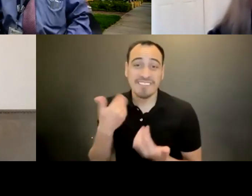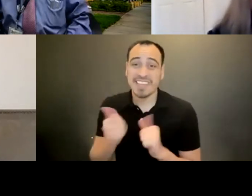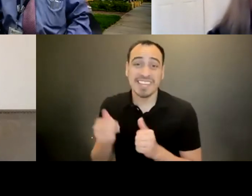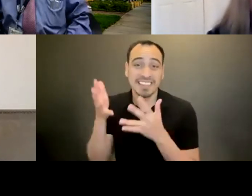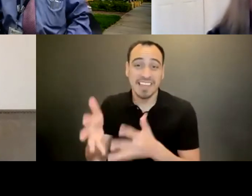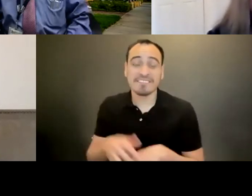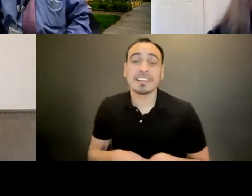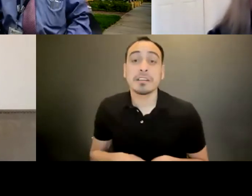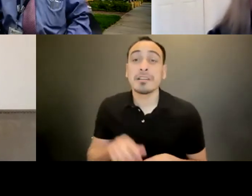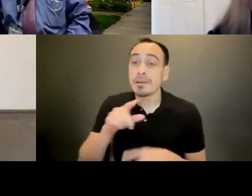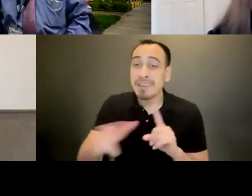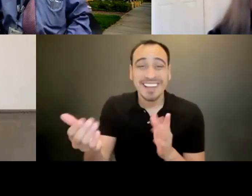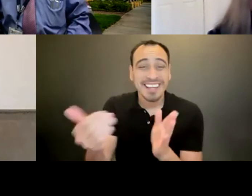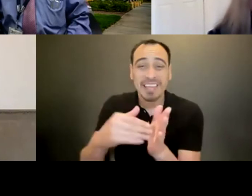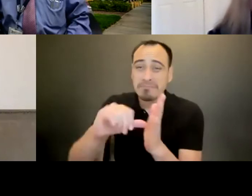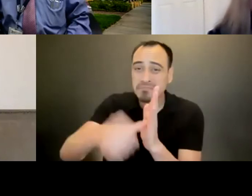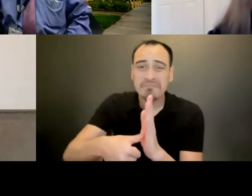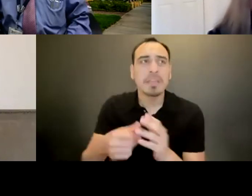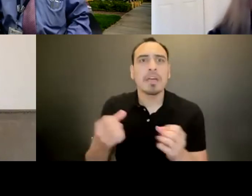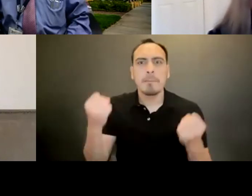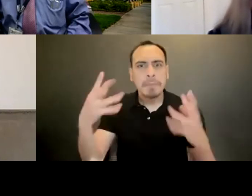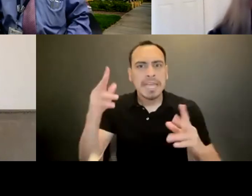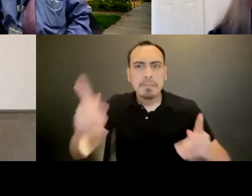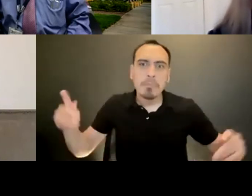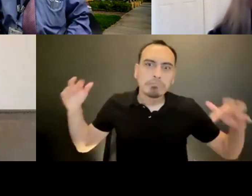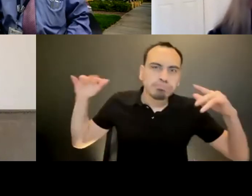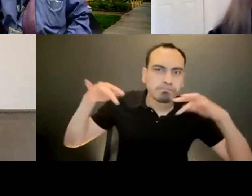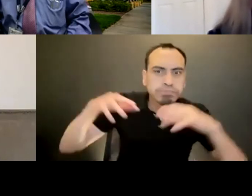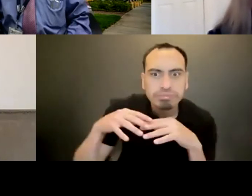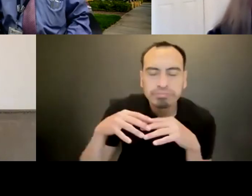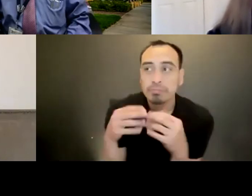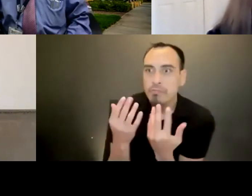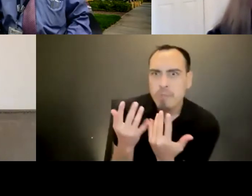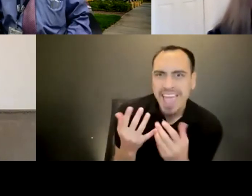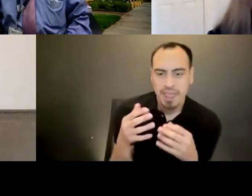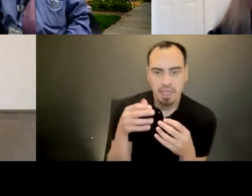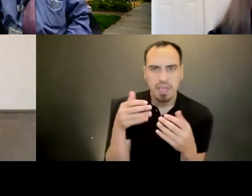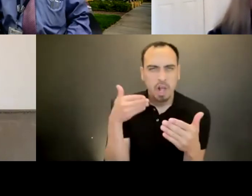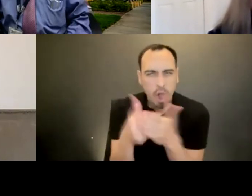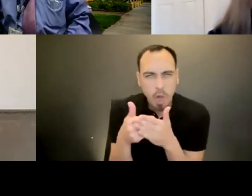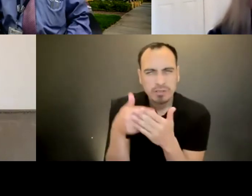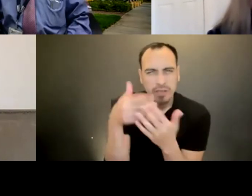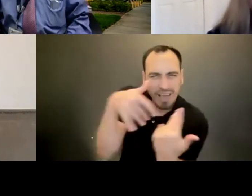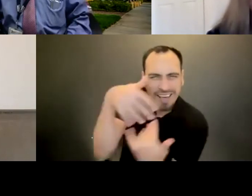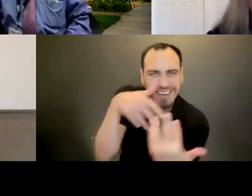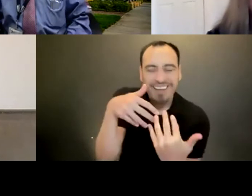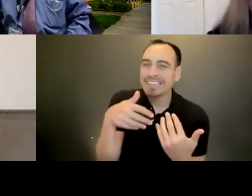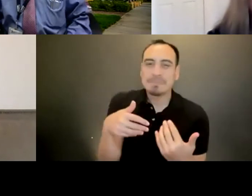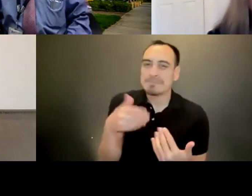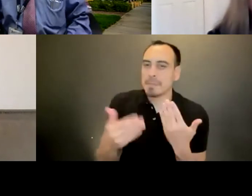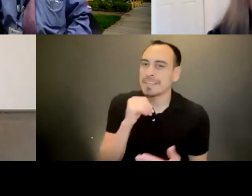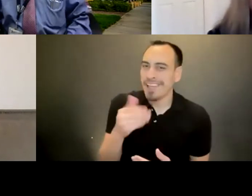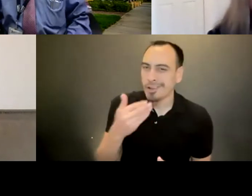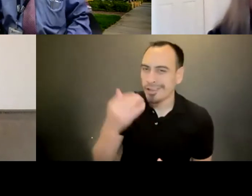idea. And that, you know, there will be an opportunity to be vaccinated within the next